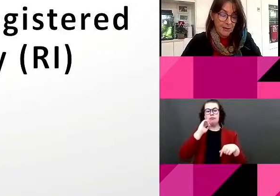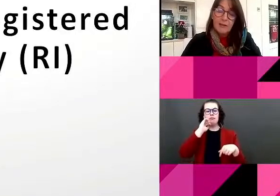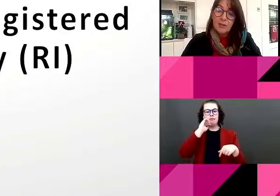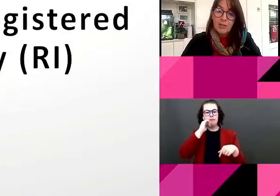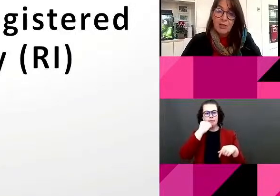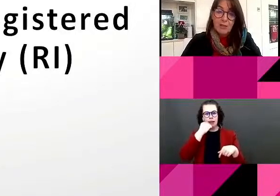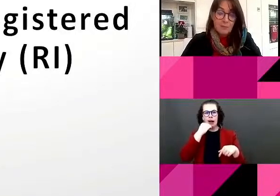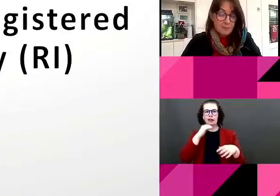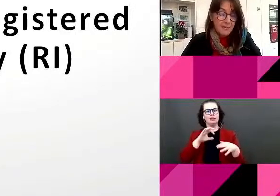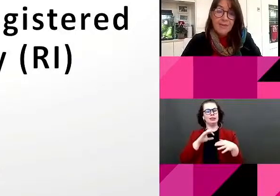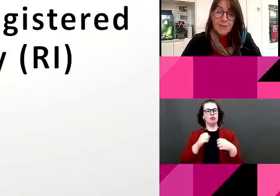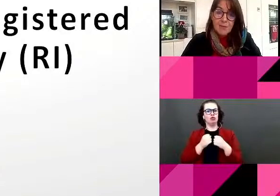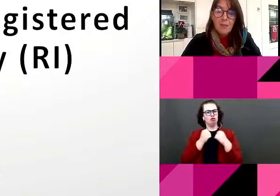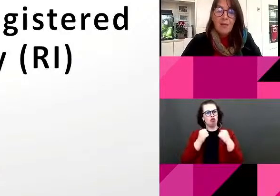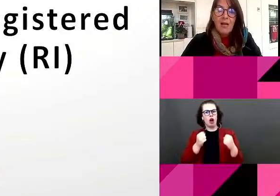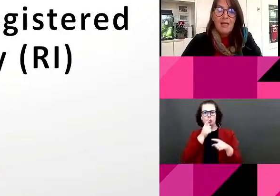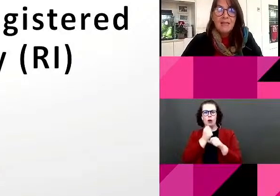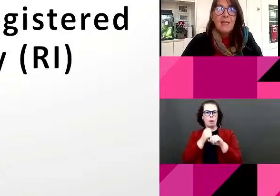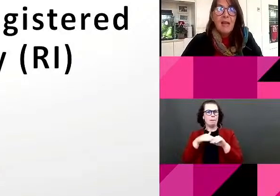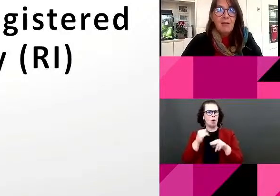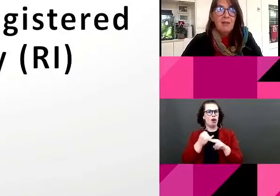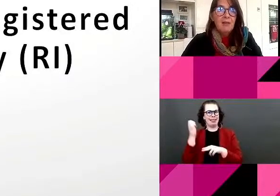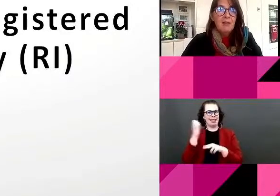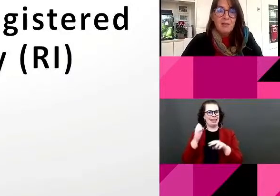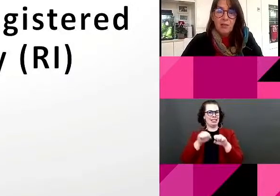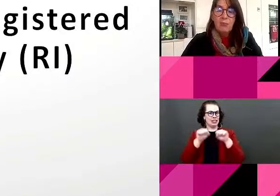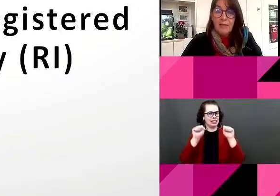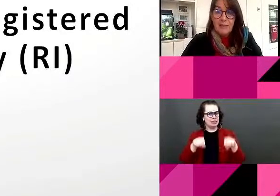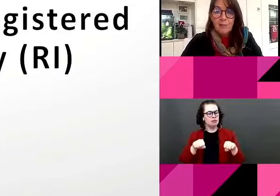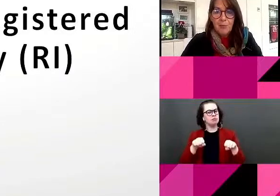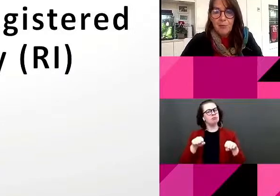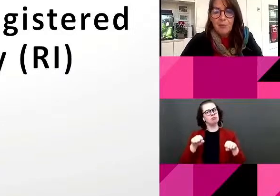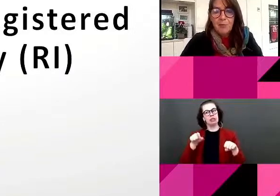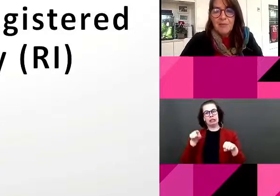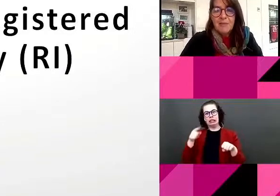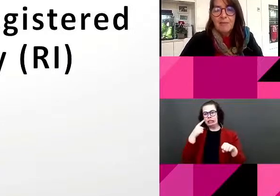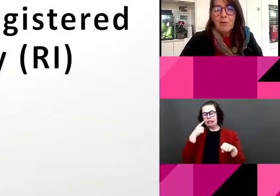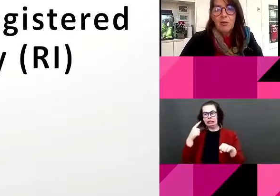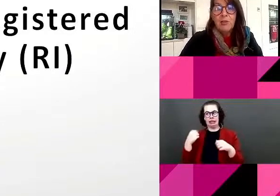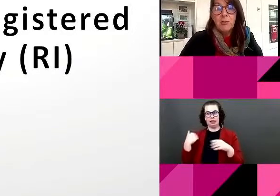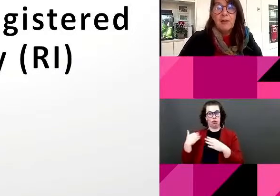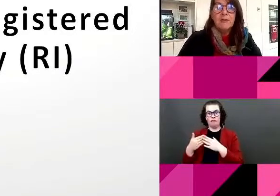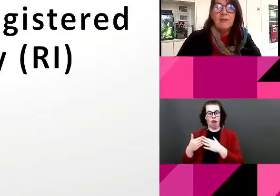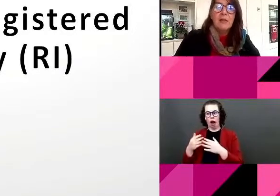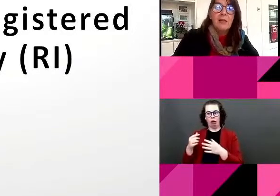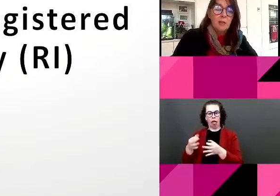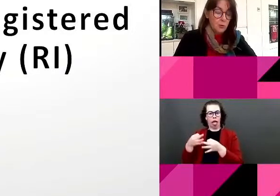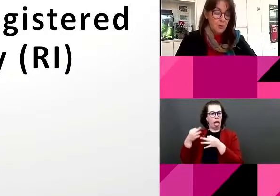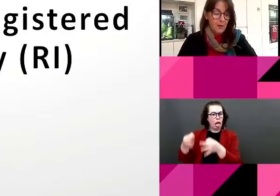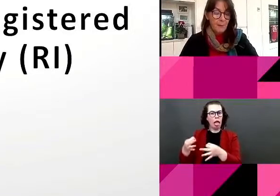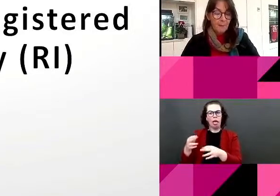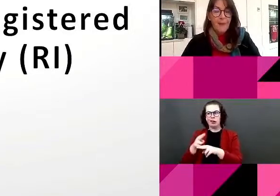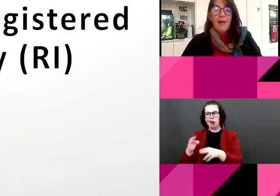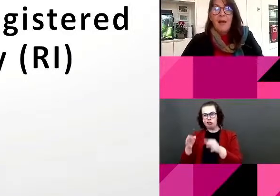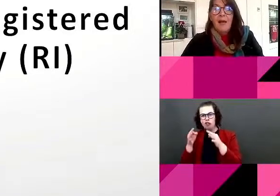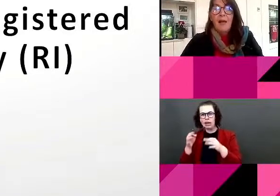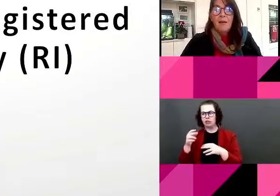in the English system as an area that needs great improvement, knowledge about